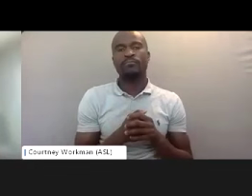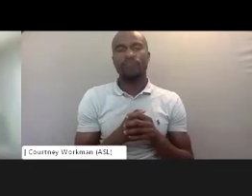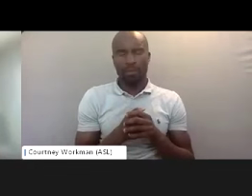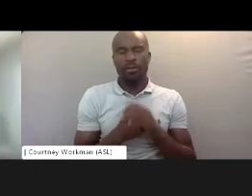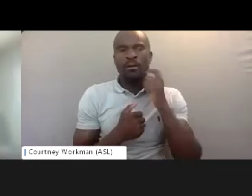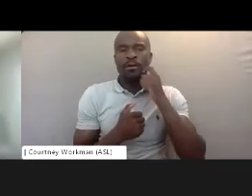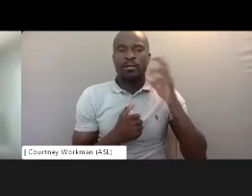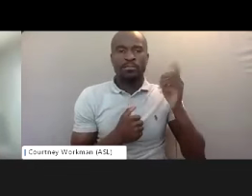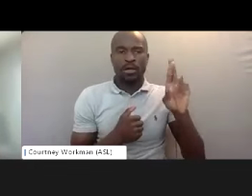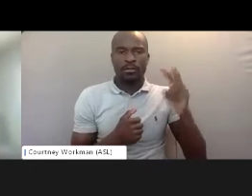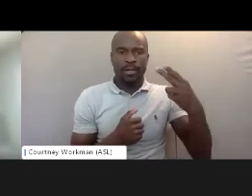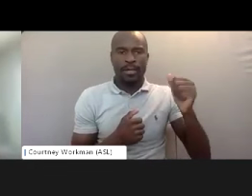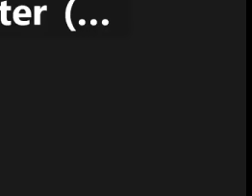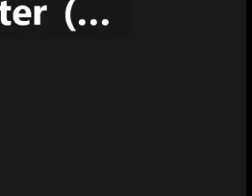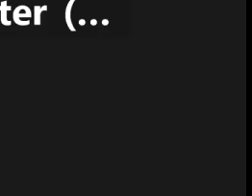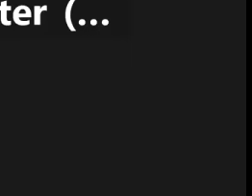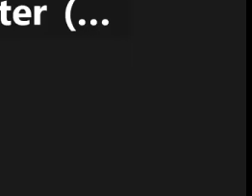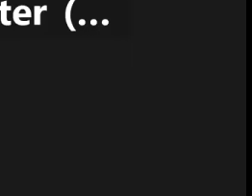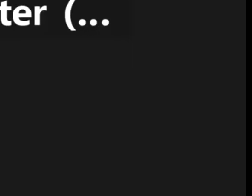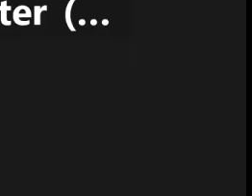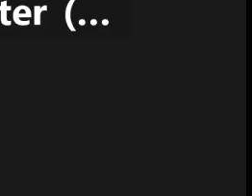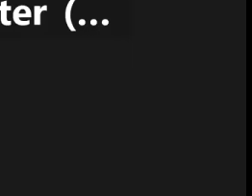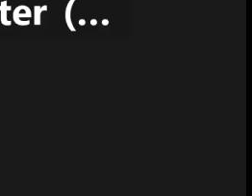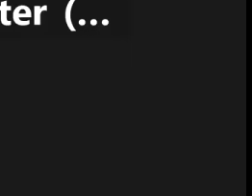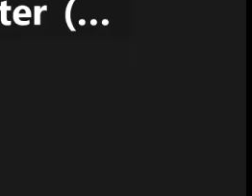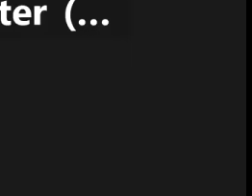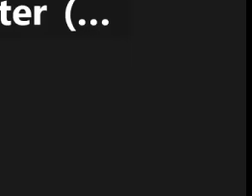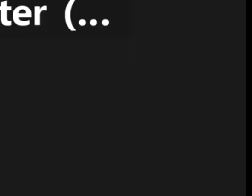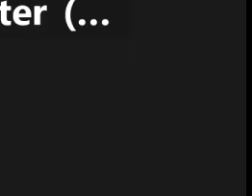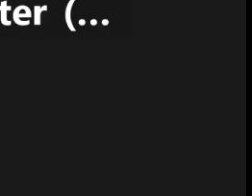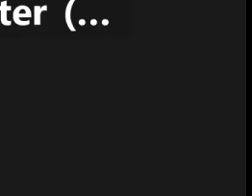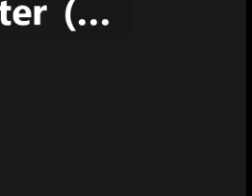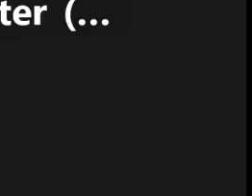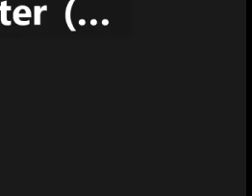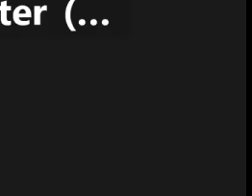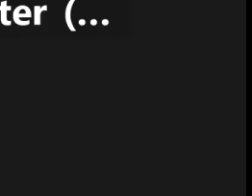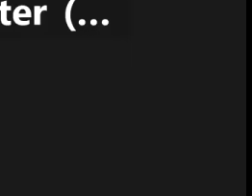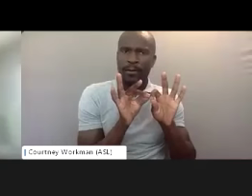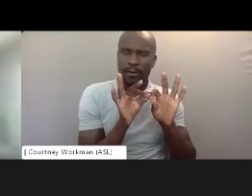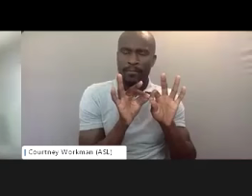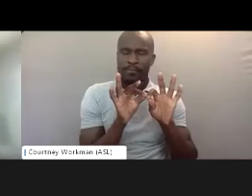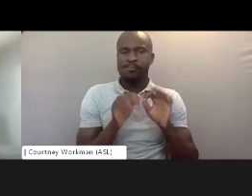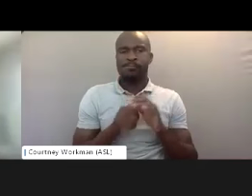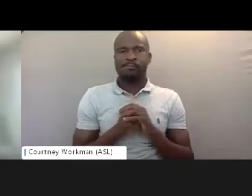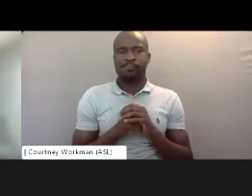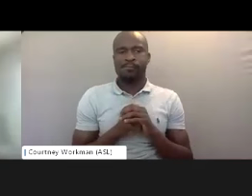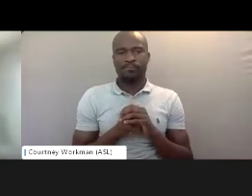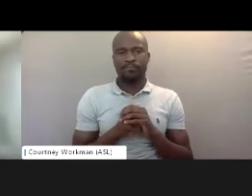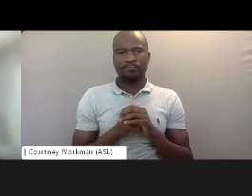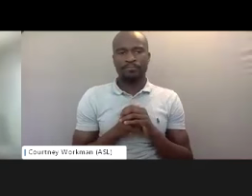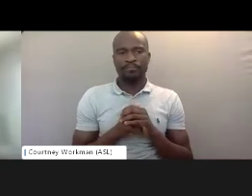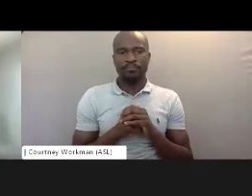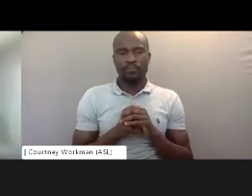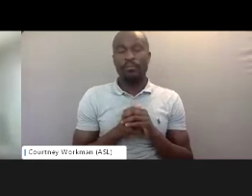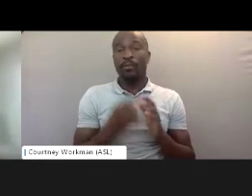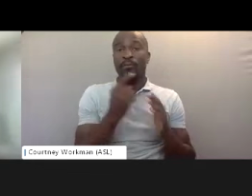talk about why we're doing this. You can go to the next couple slides, Alyssa. So one other piece of what we've done